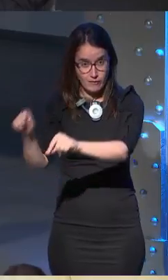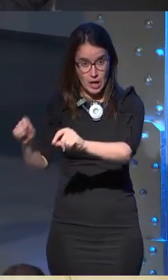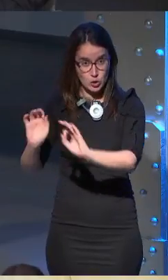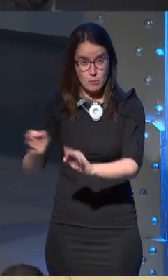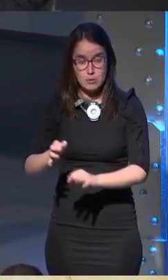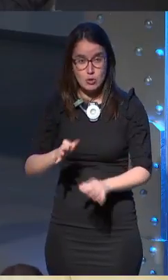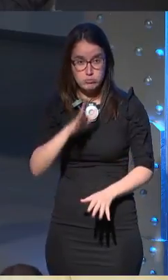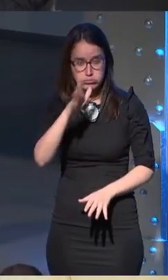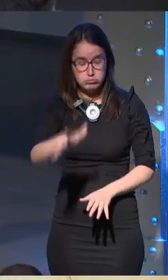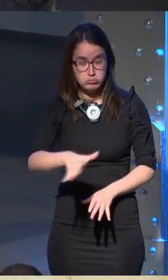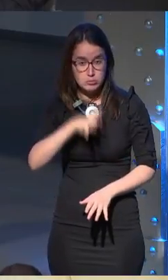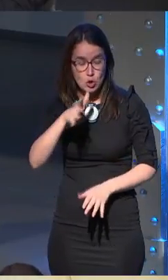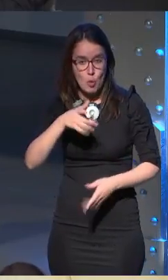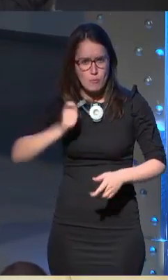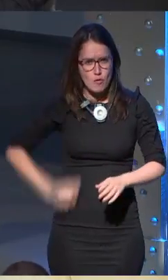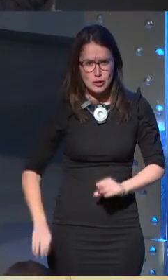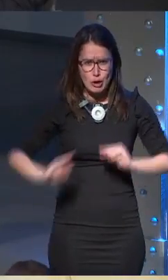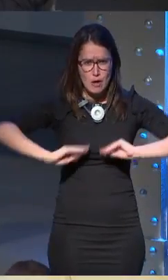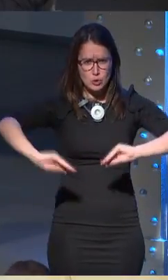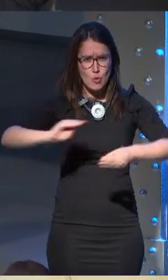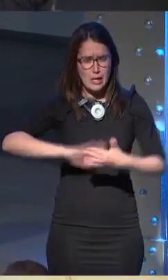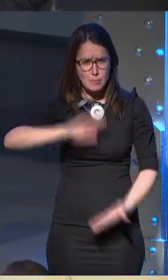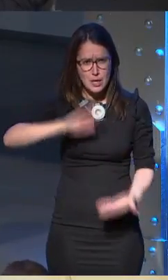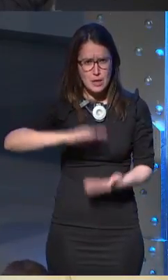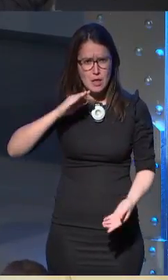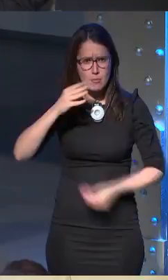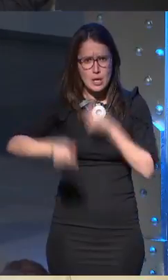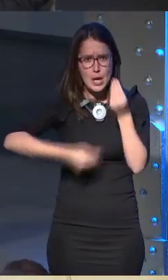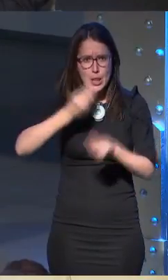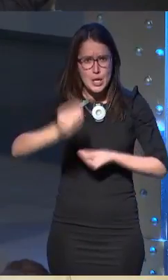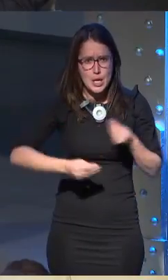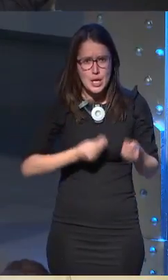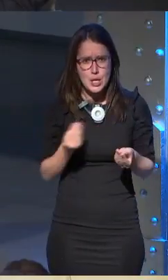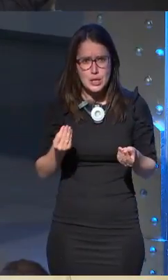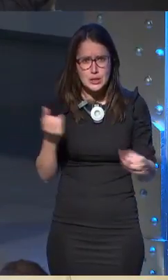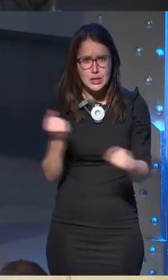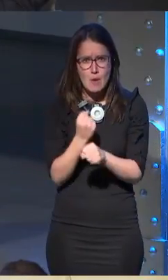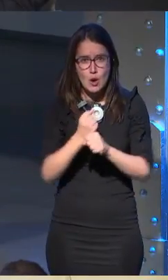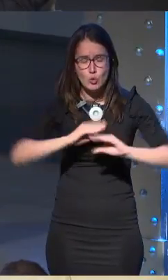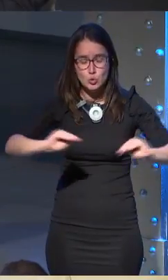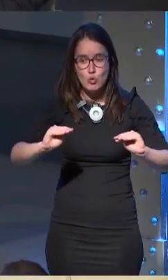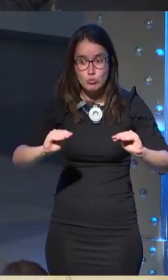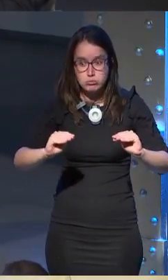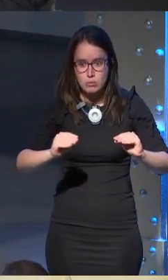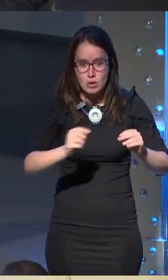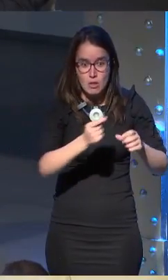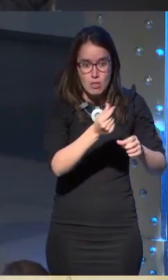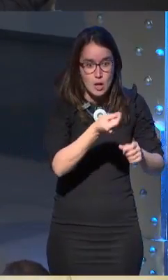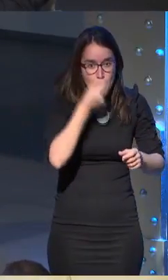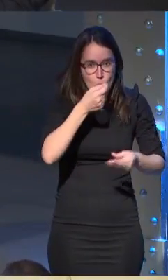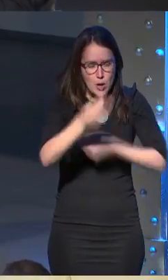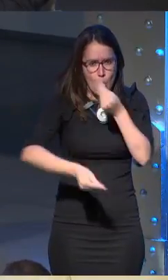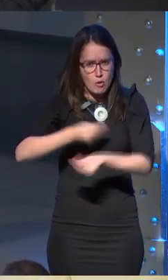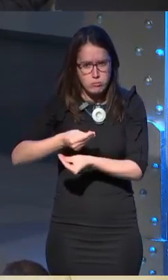professionalism and their ability to do and fly in space with much less means than other countries